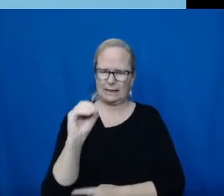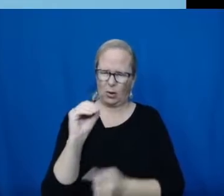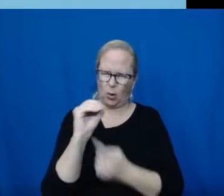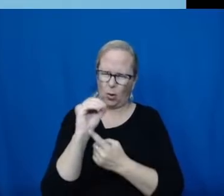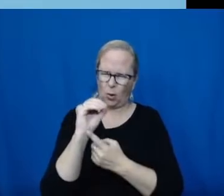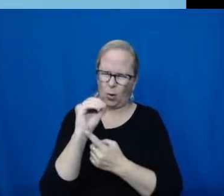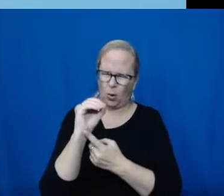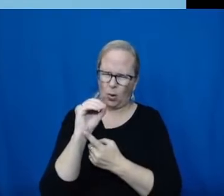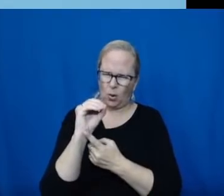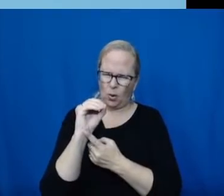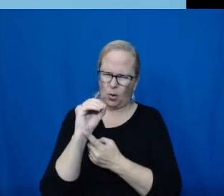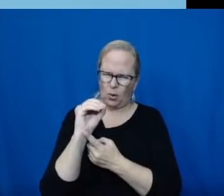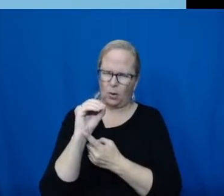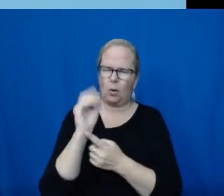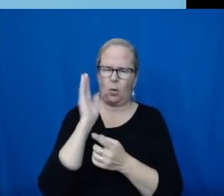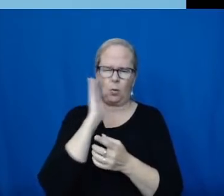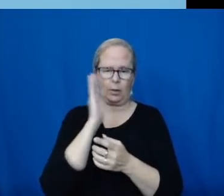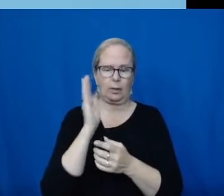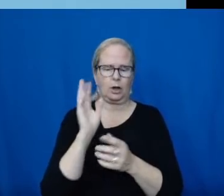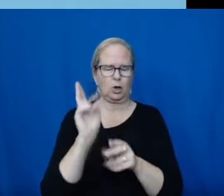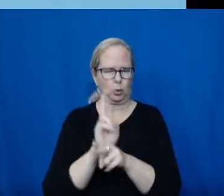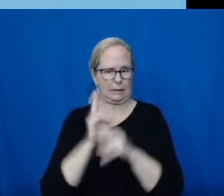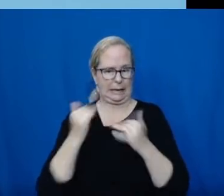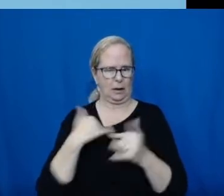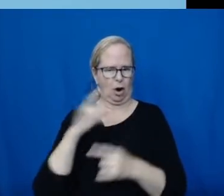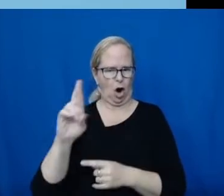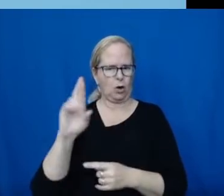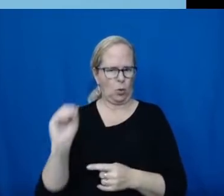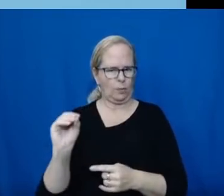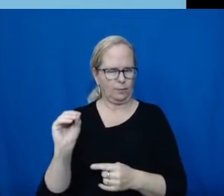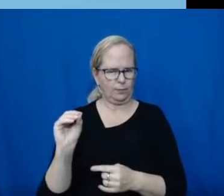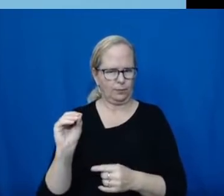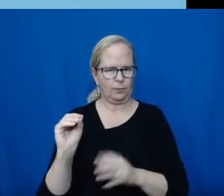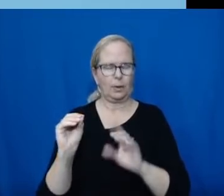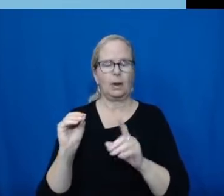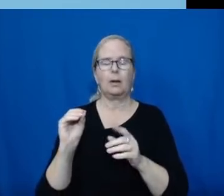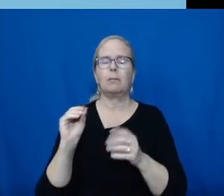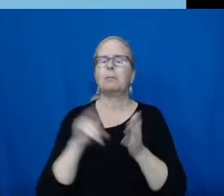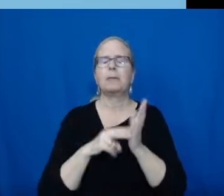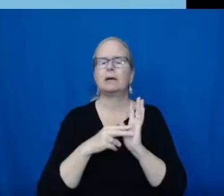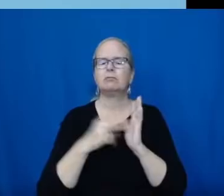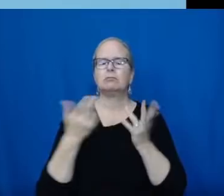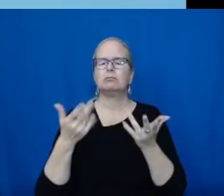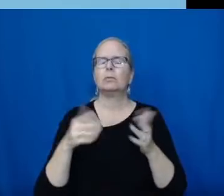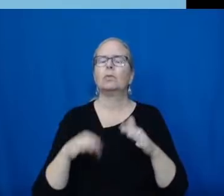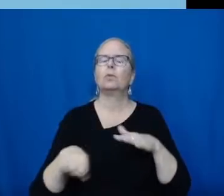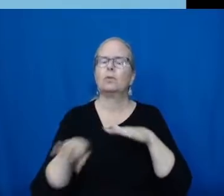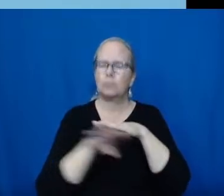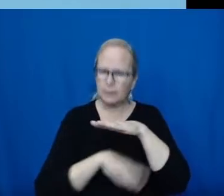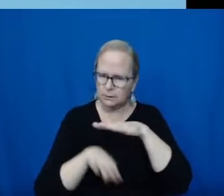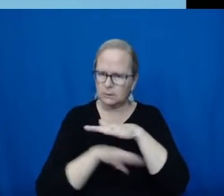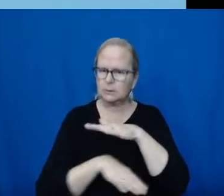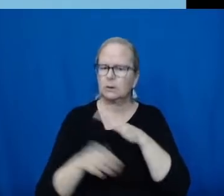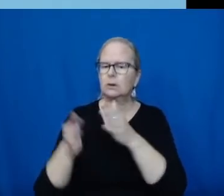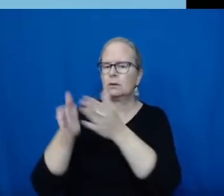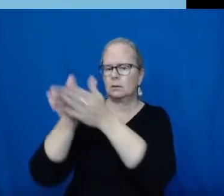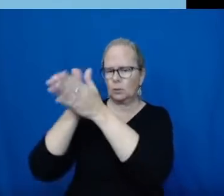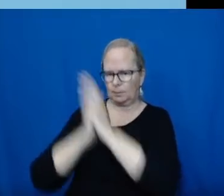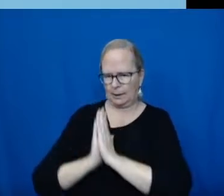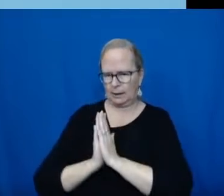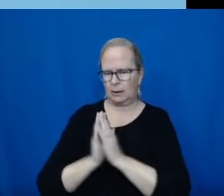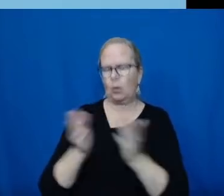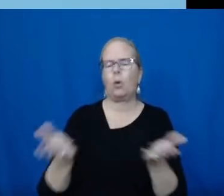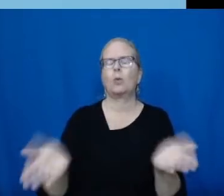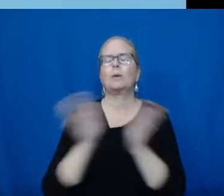tells us, R0 tells us how many people on average one infected person will infect when there